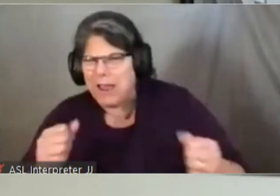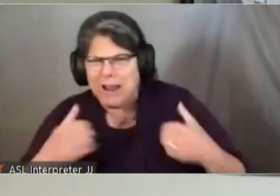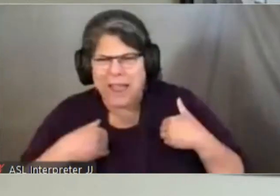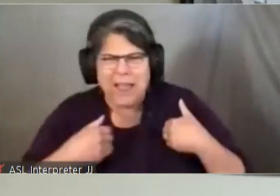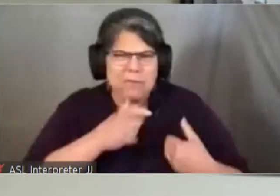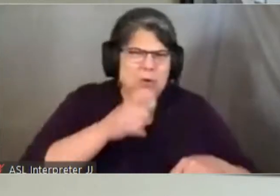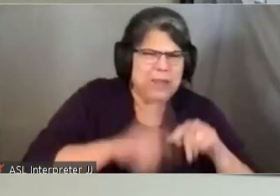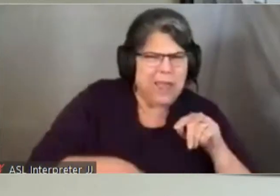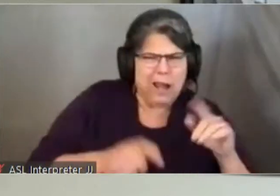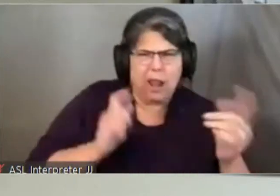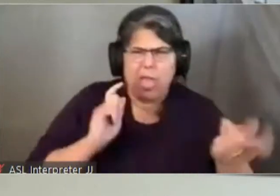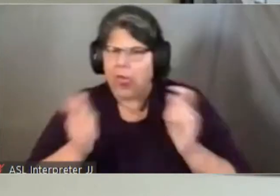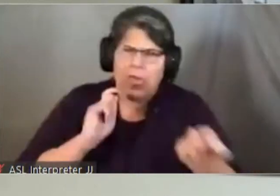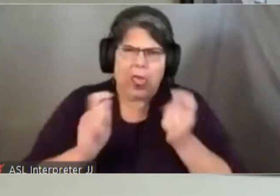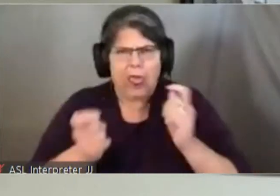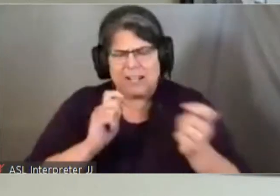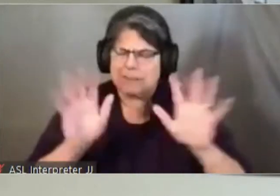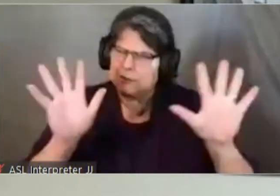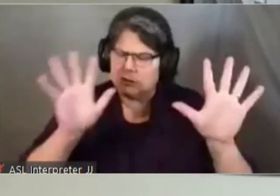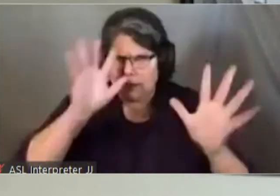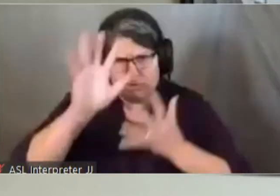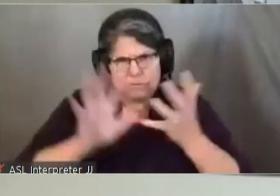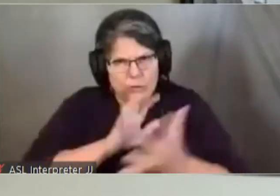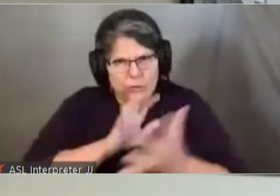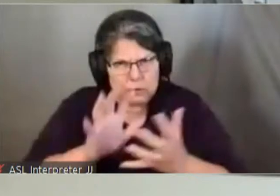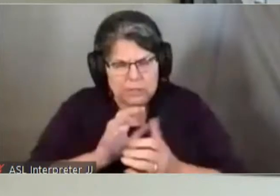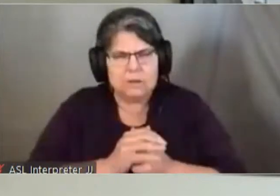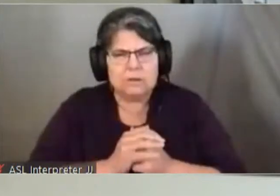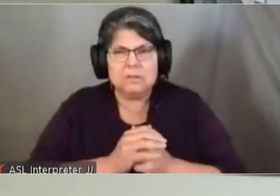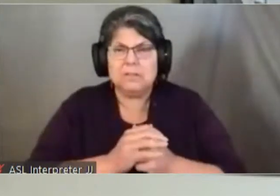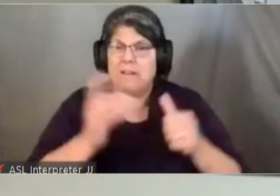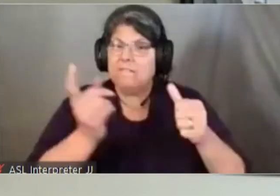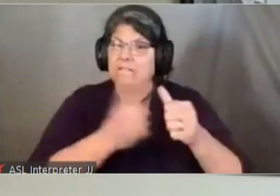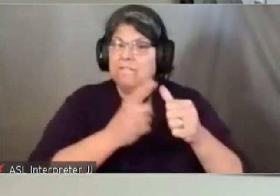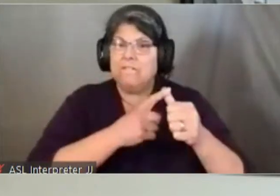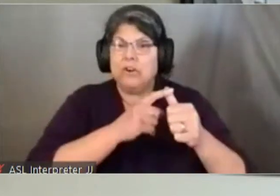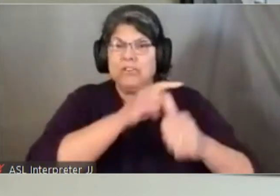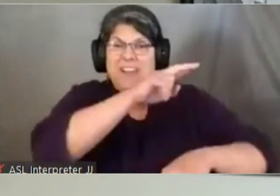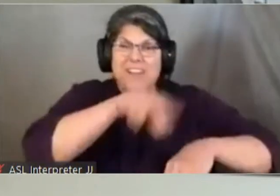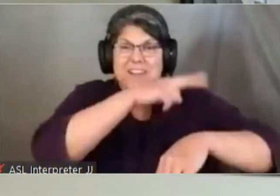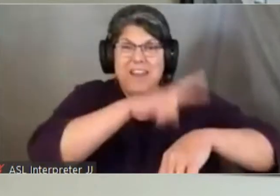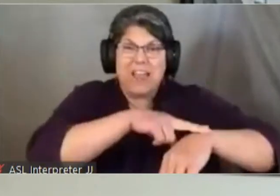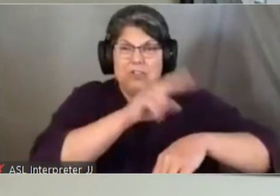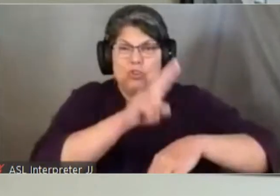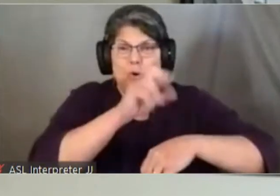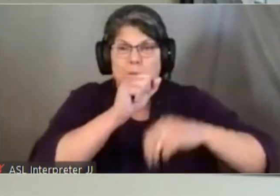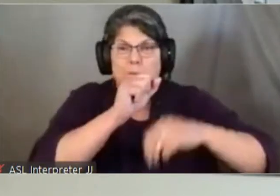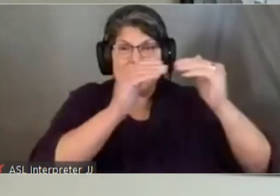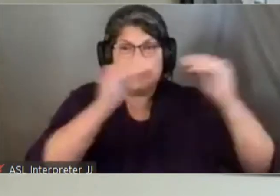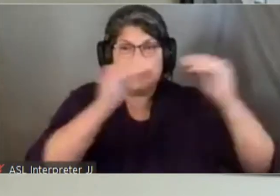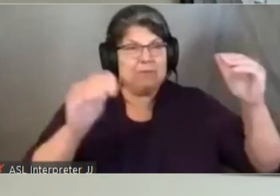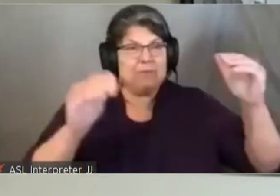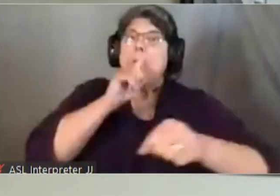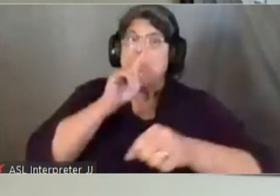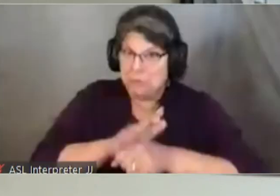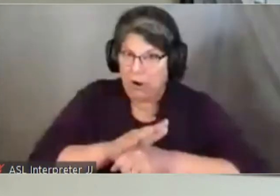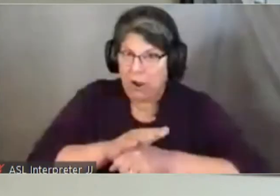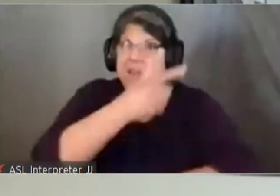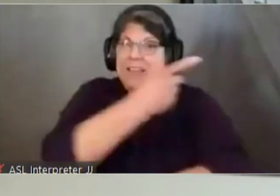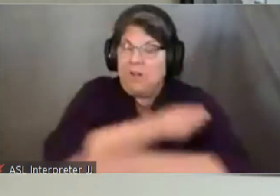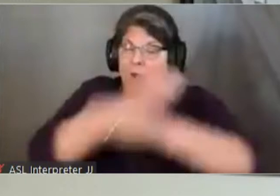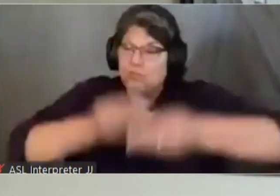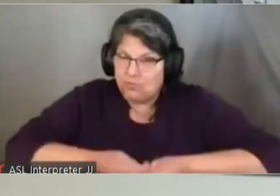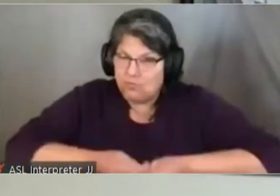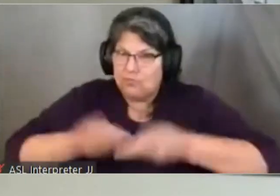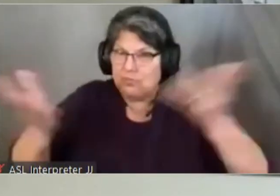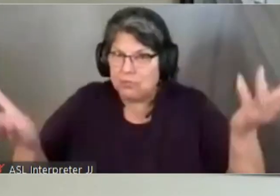The promised vaccines from the national level have not come out as quickly as the state would have liked it, and